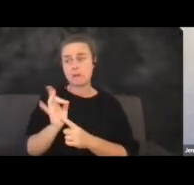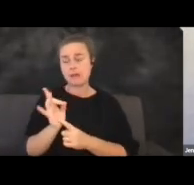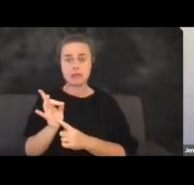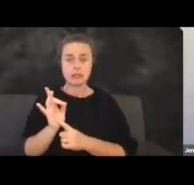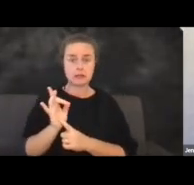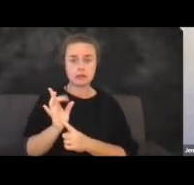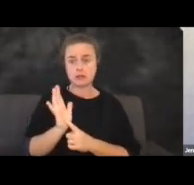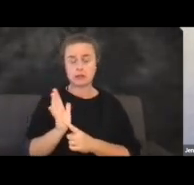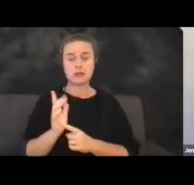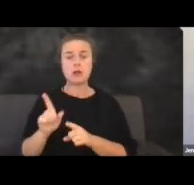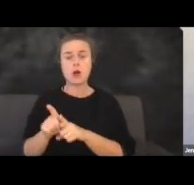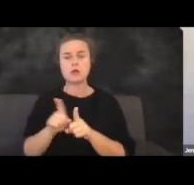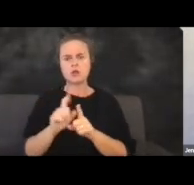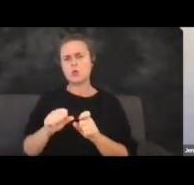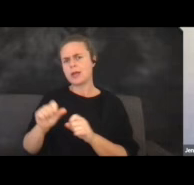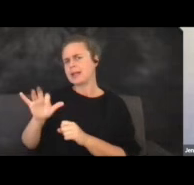you prefer.